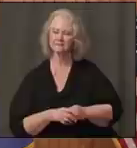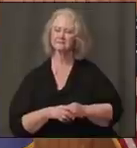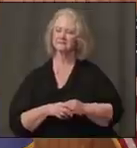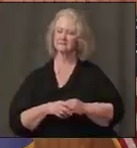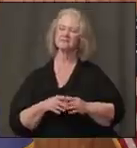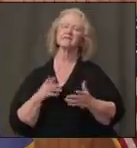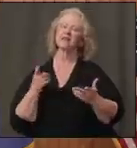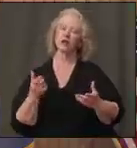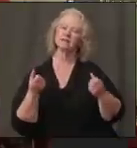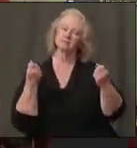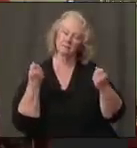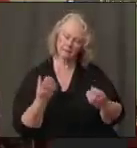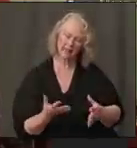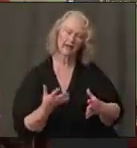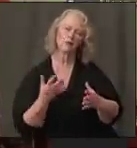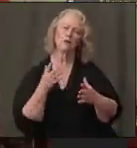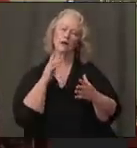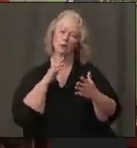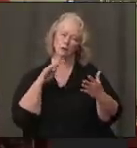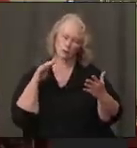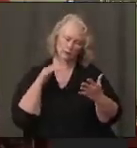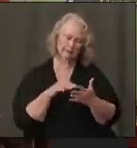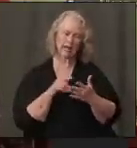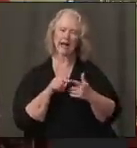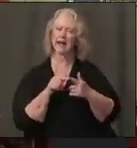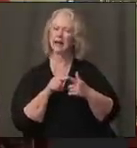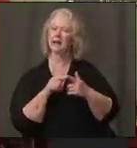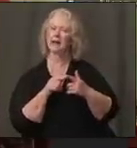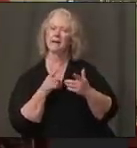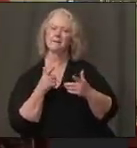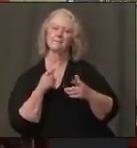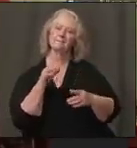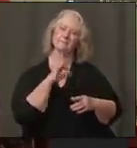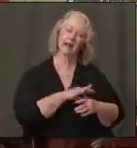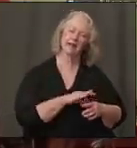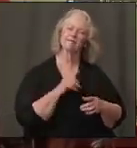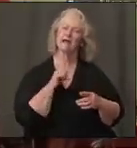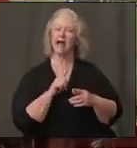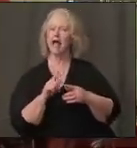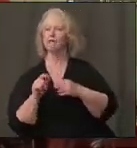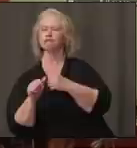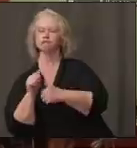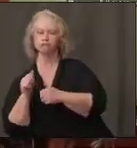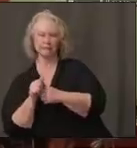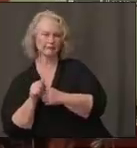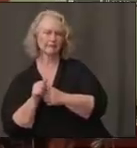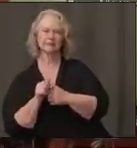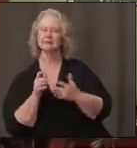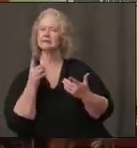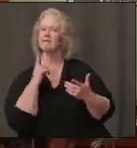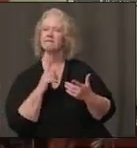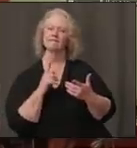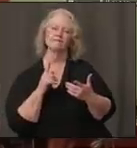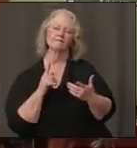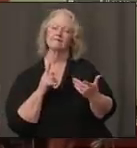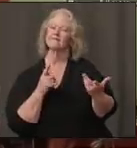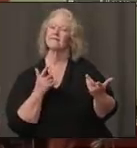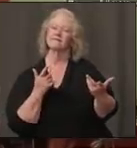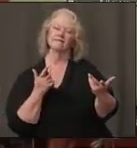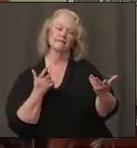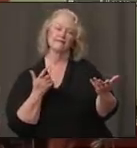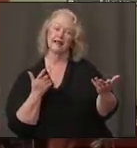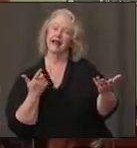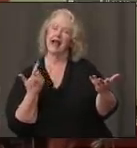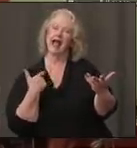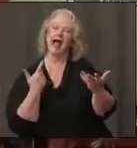good studies about the benefits of socialization. There are good studies about the harms that can come from everyday life. There's, our best